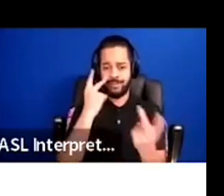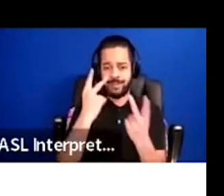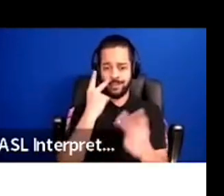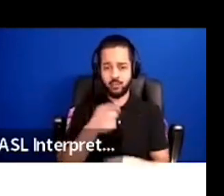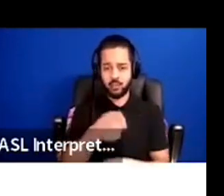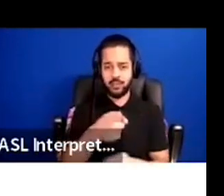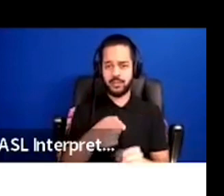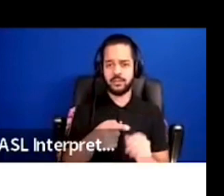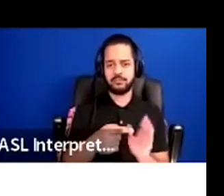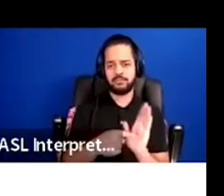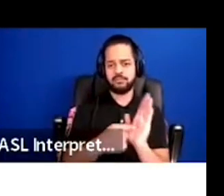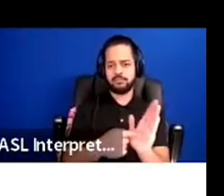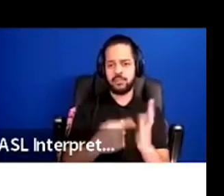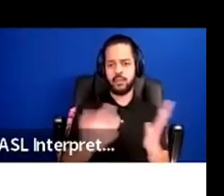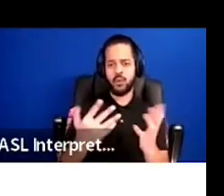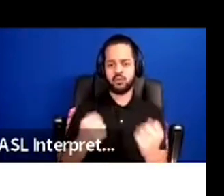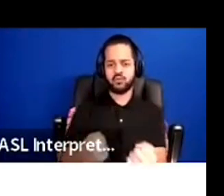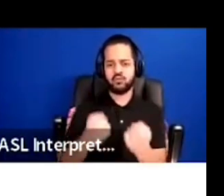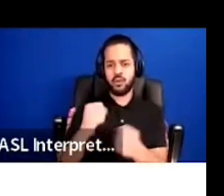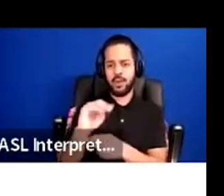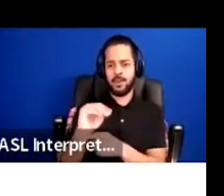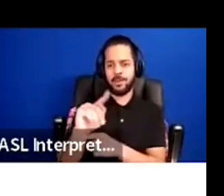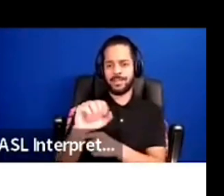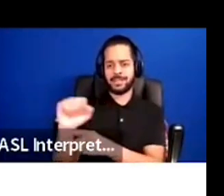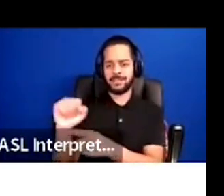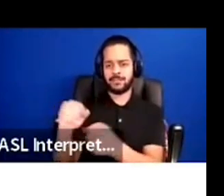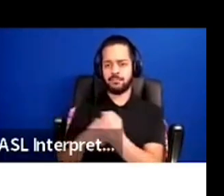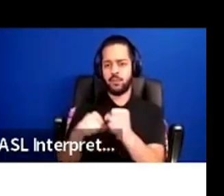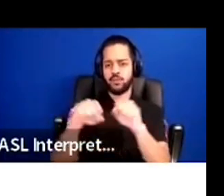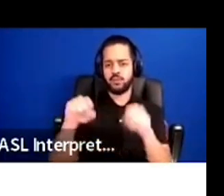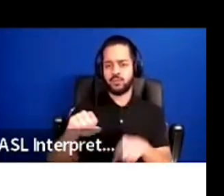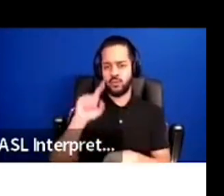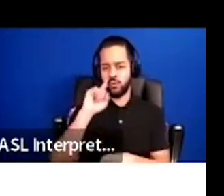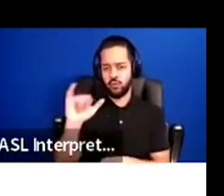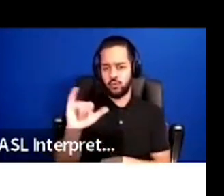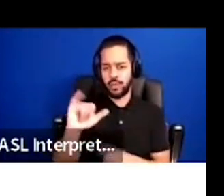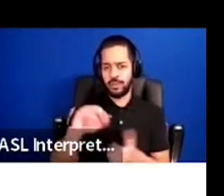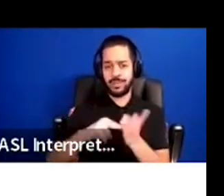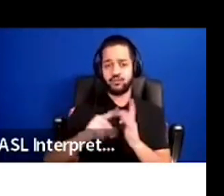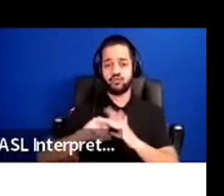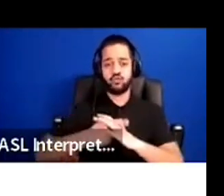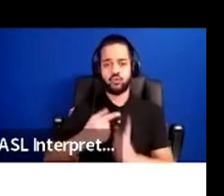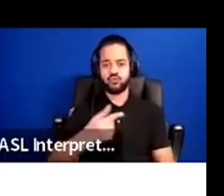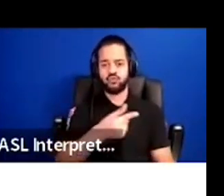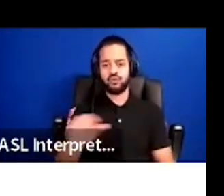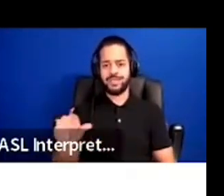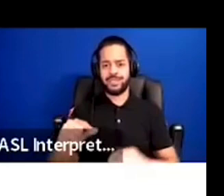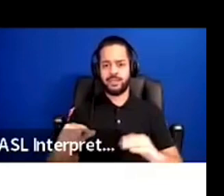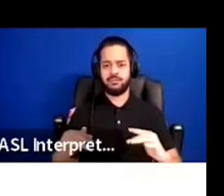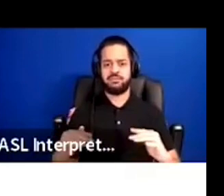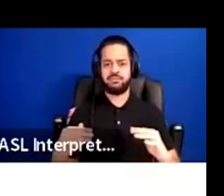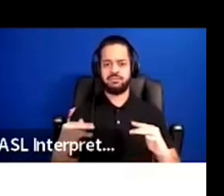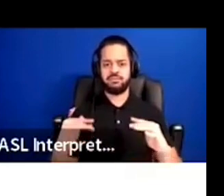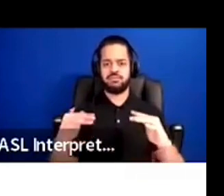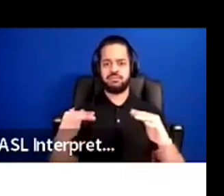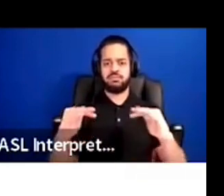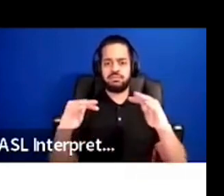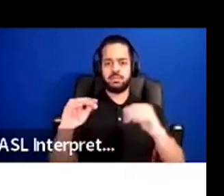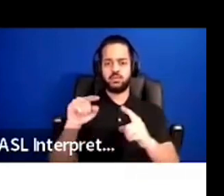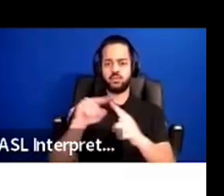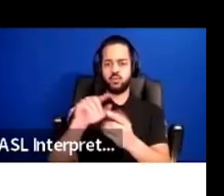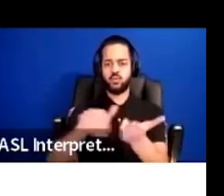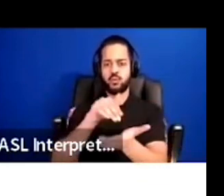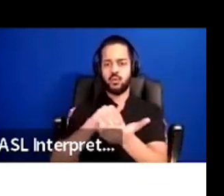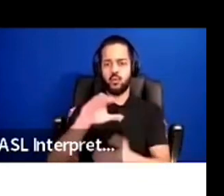you that what a strong multi-tiered system of support looks like. You're starting from the green, moving on to core instruction and making sure that all